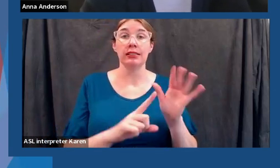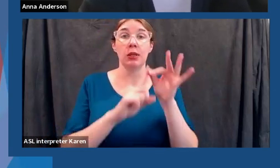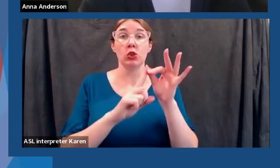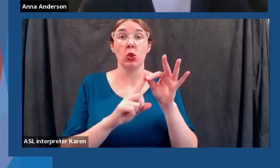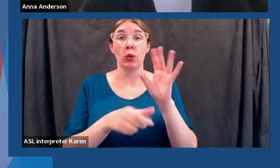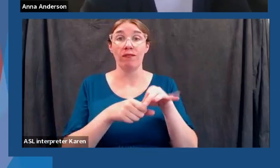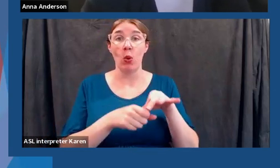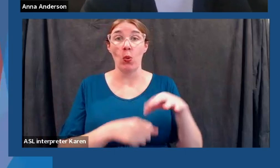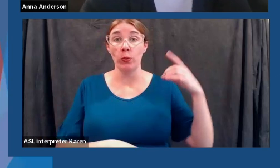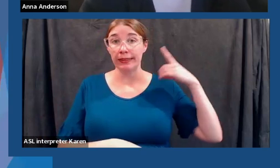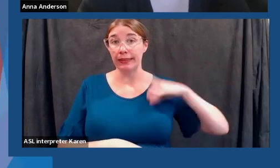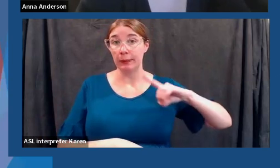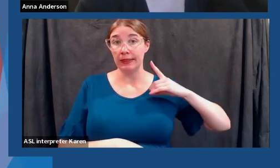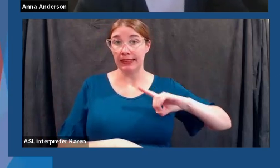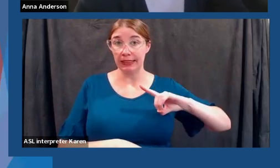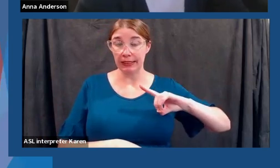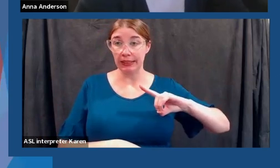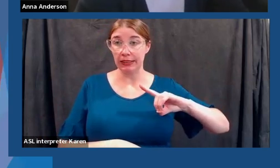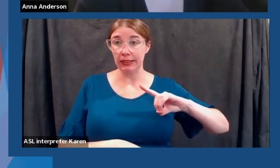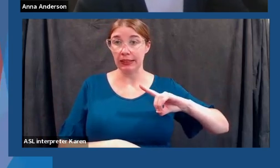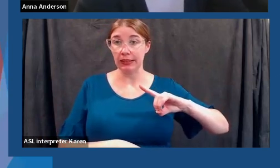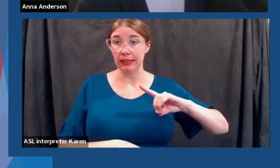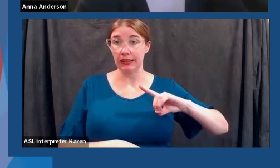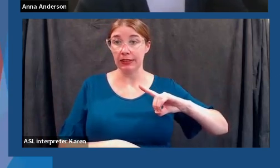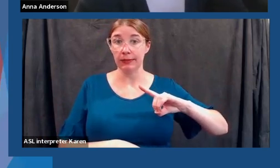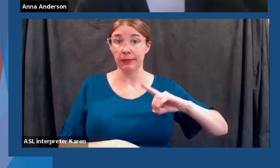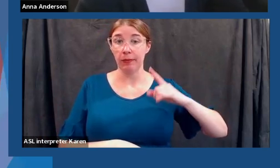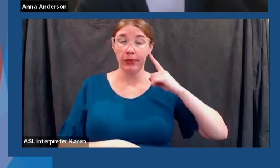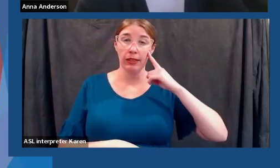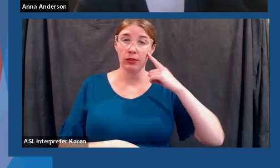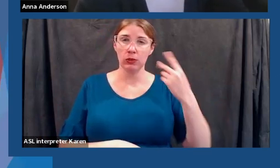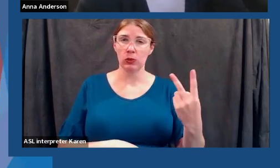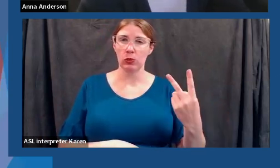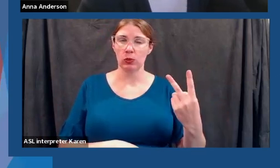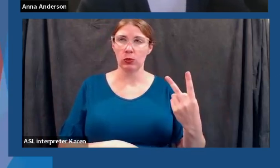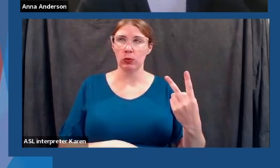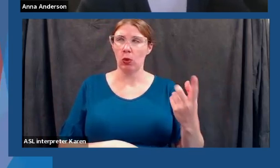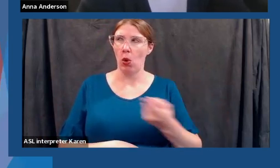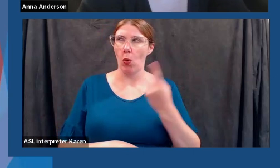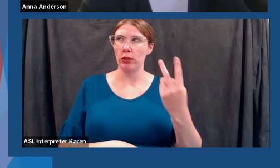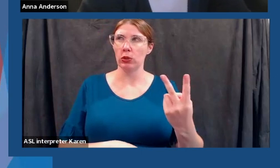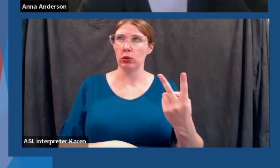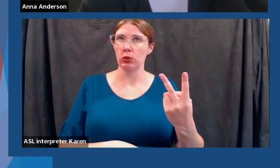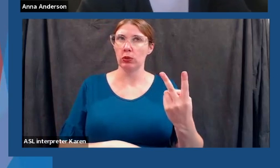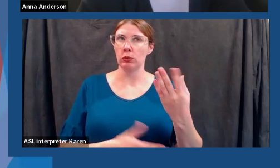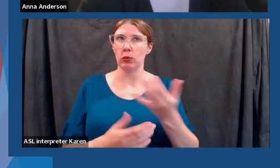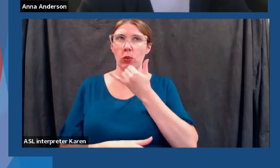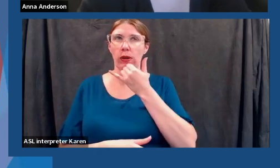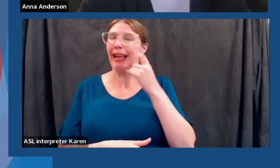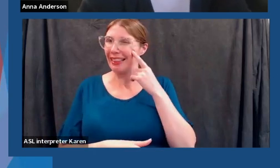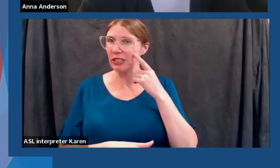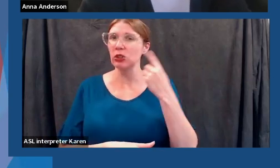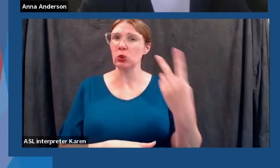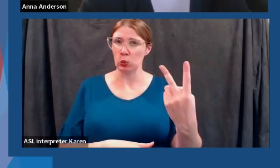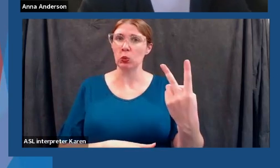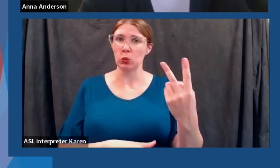deputies. There's two that come in. I think there's always two. I could be wrong, but I think there's always two. And